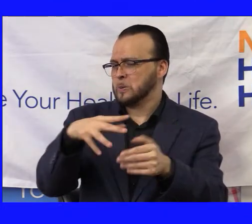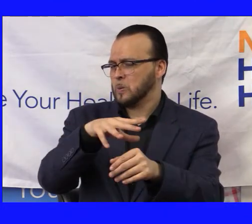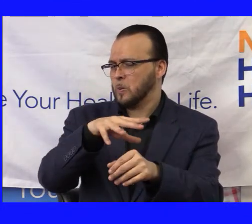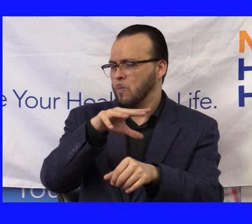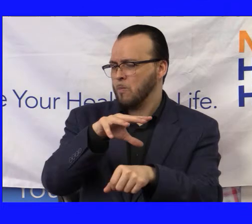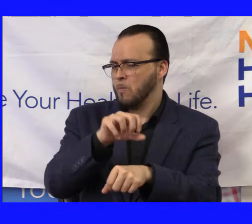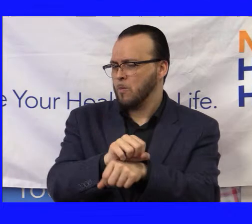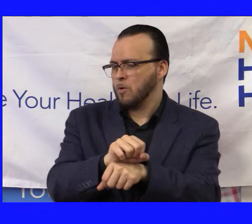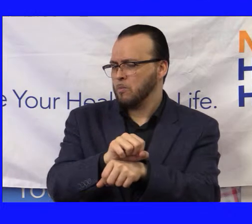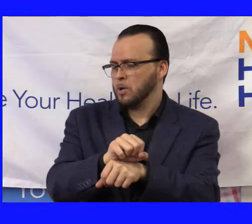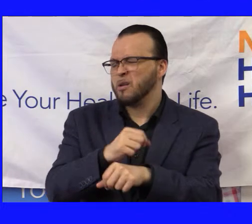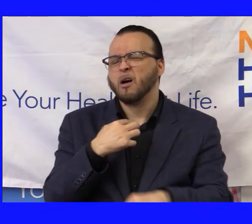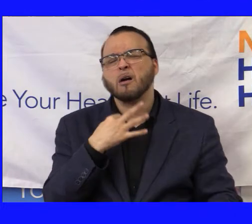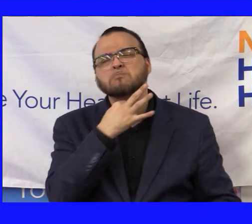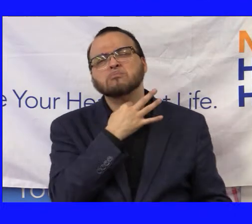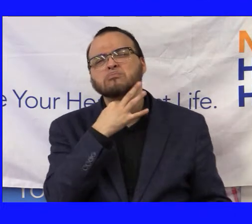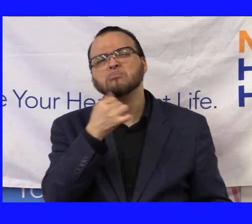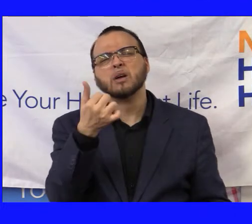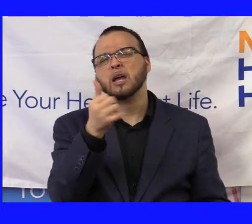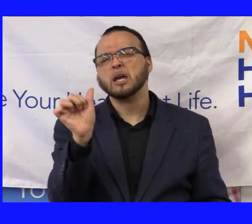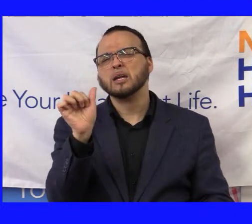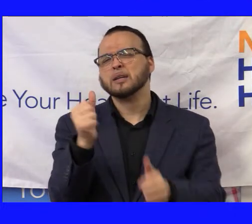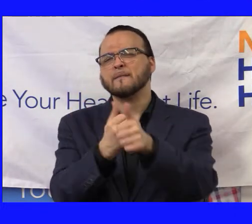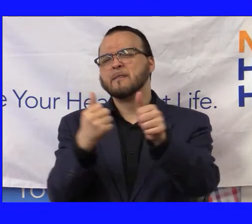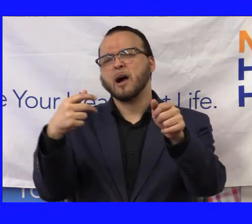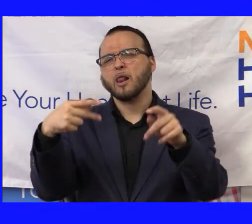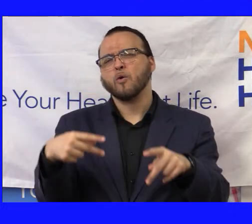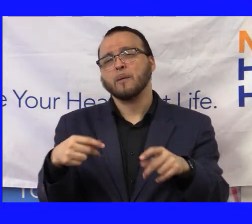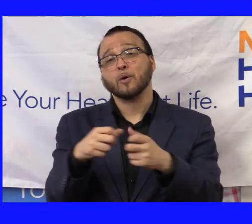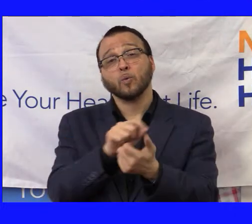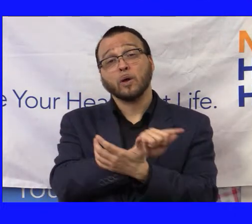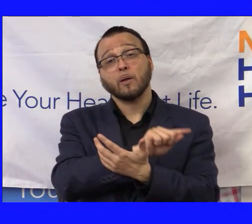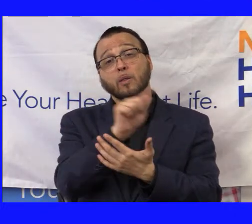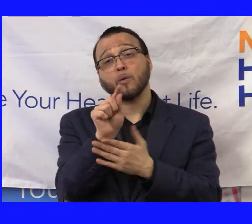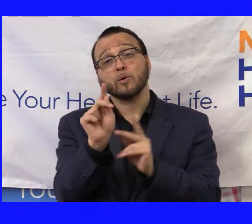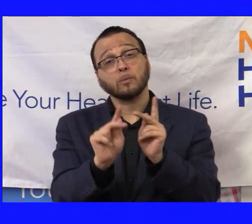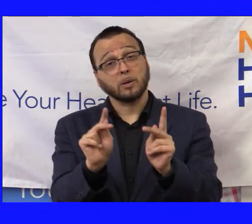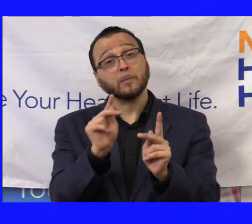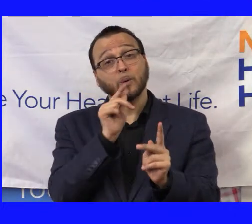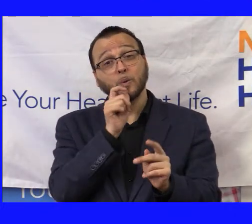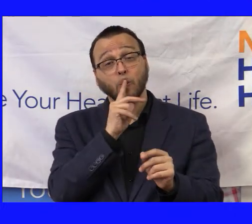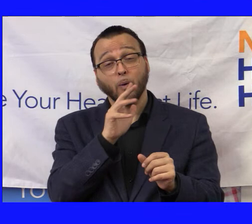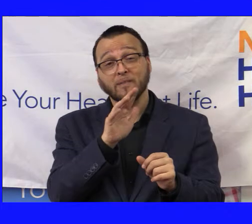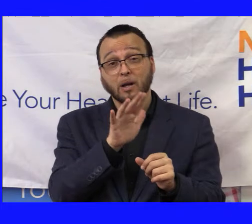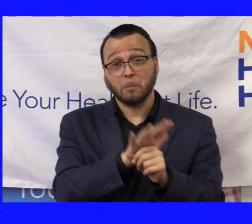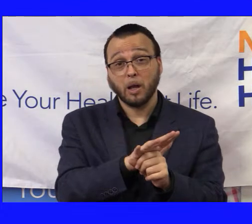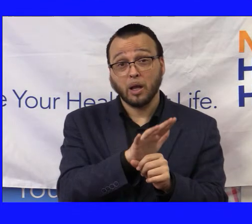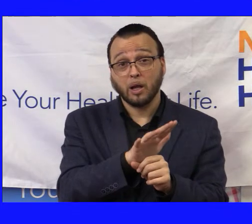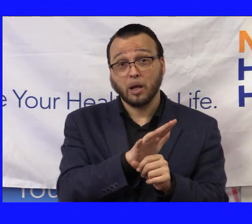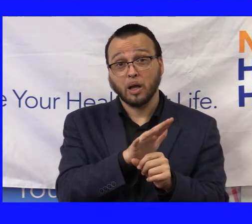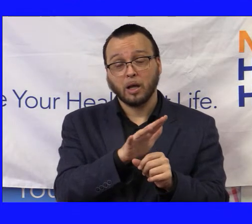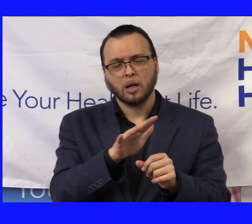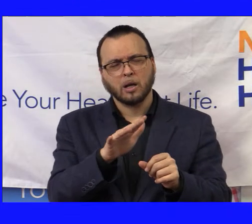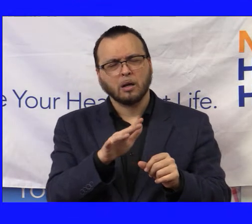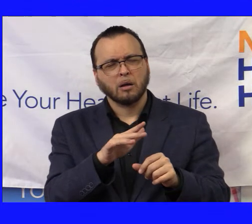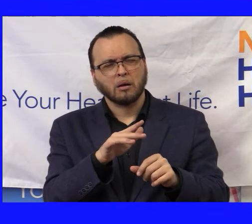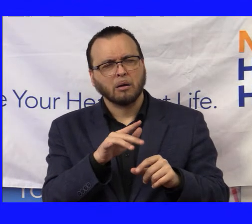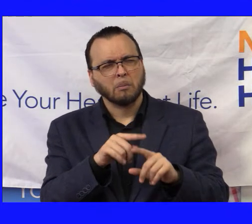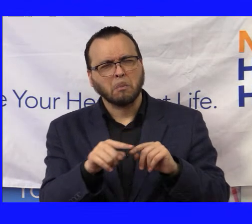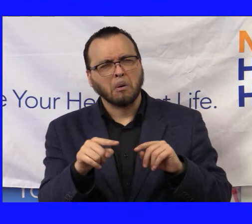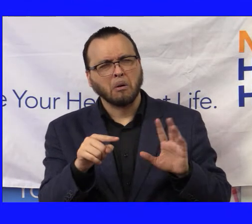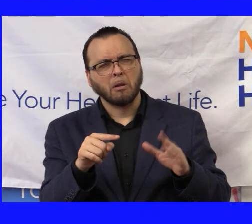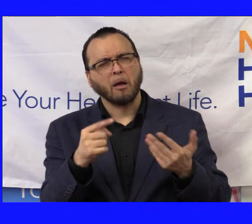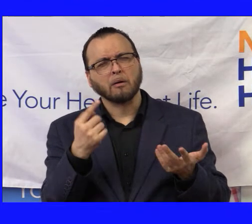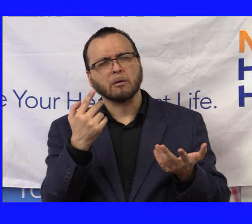if there's any follow-up with the folks that have committed, or is that, I'm not sure what